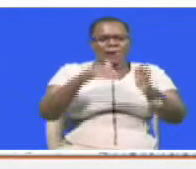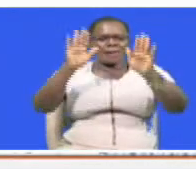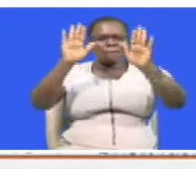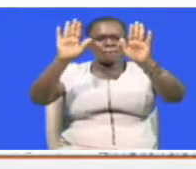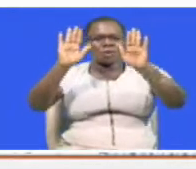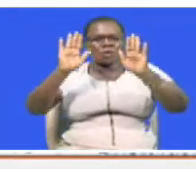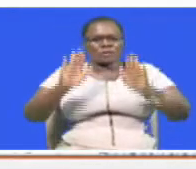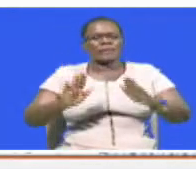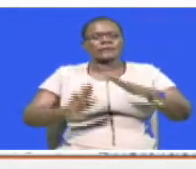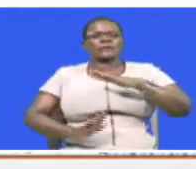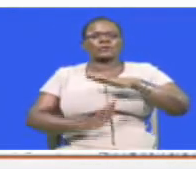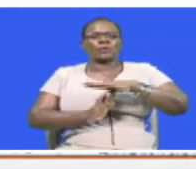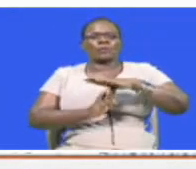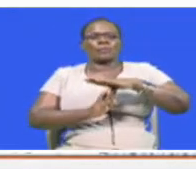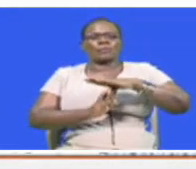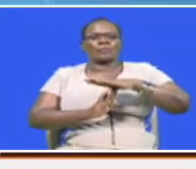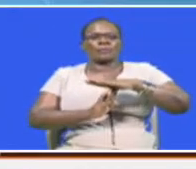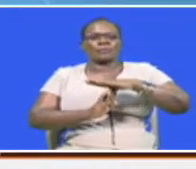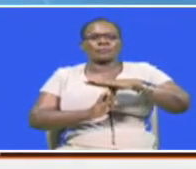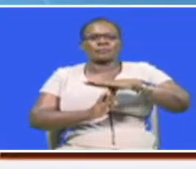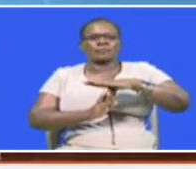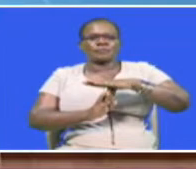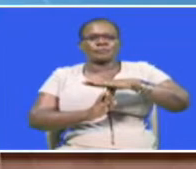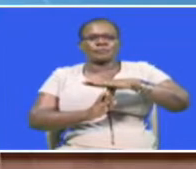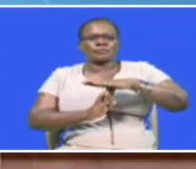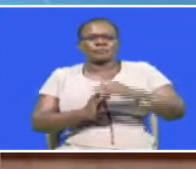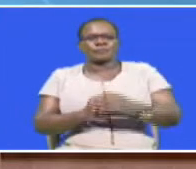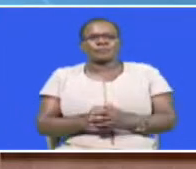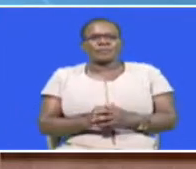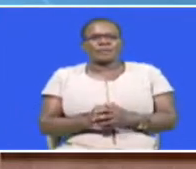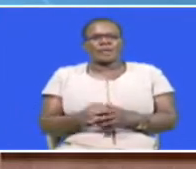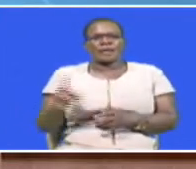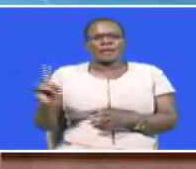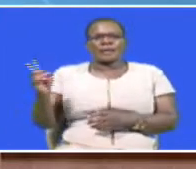very critical. Nairobi businessman Jimmy